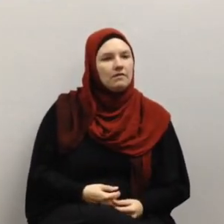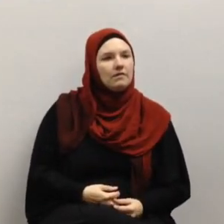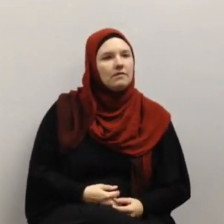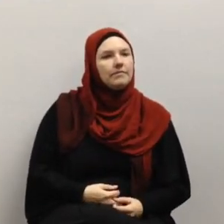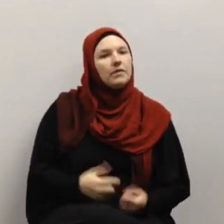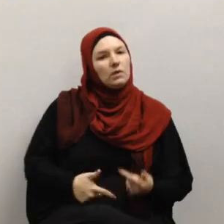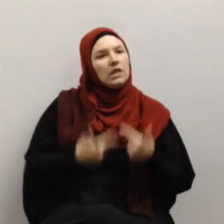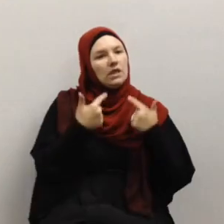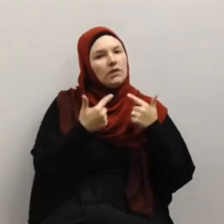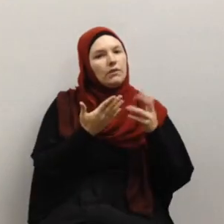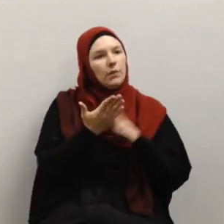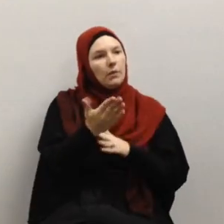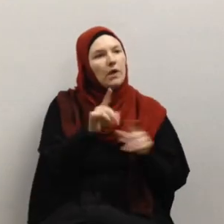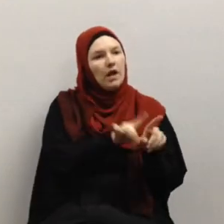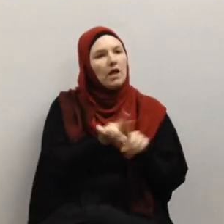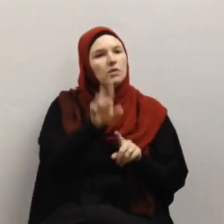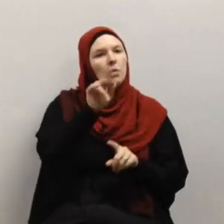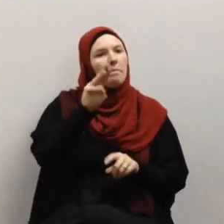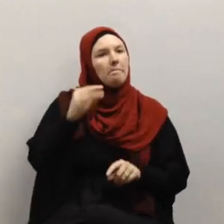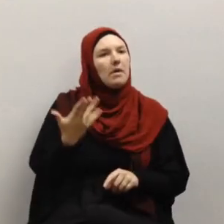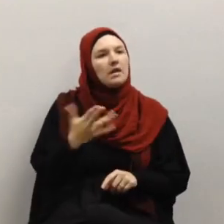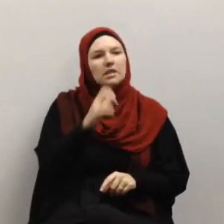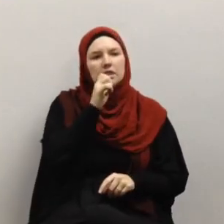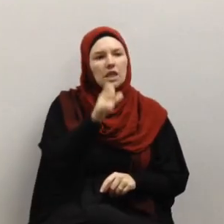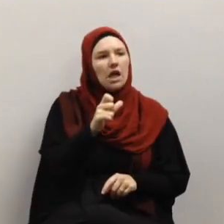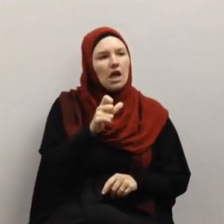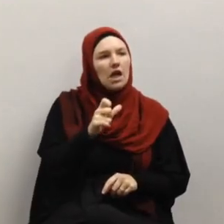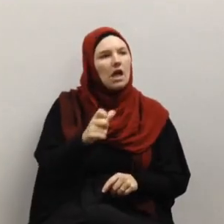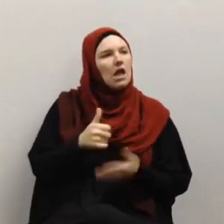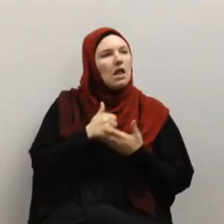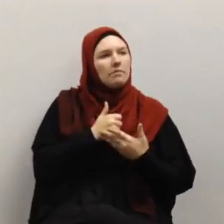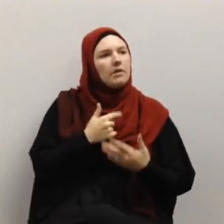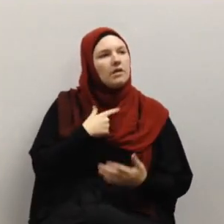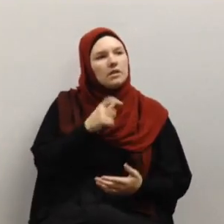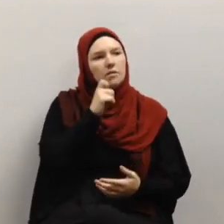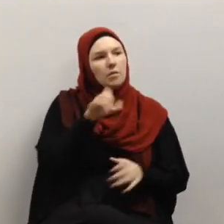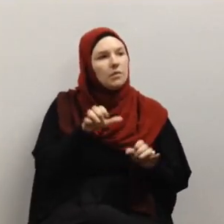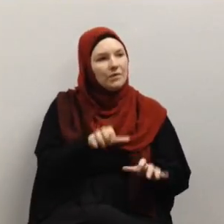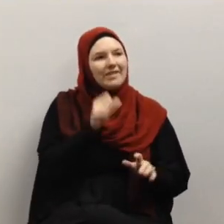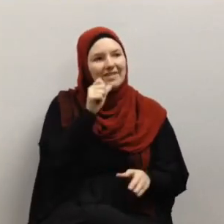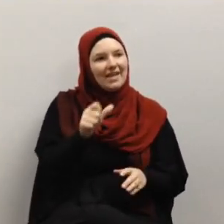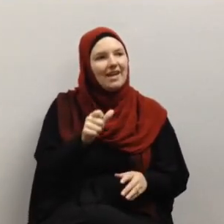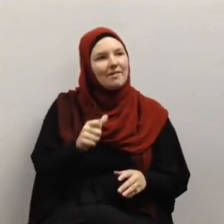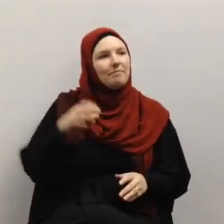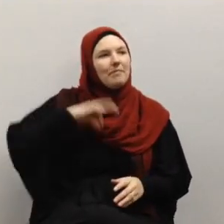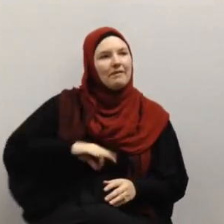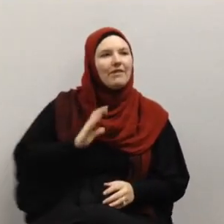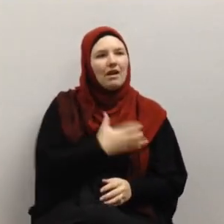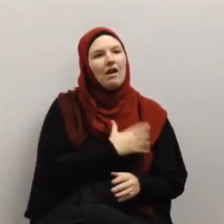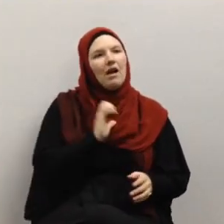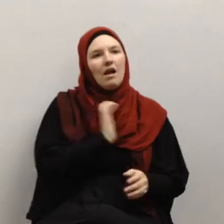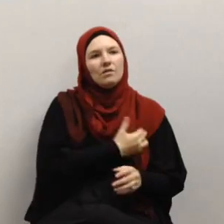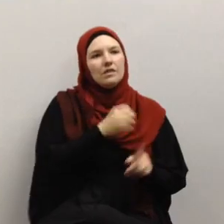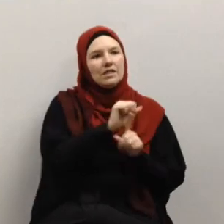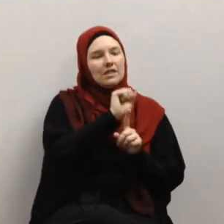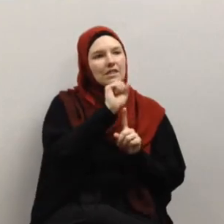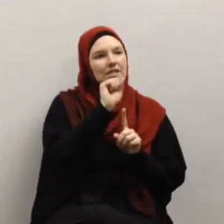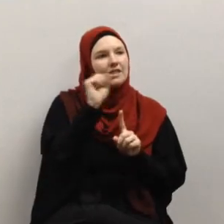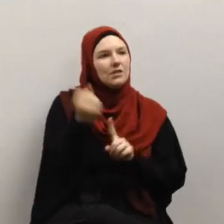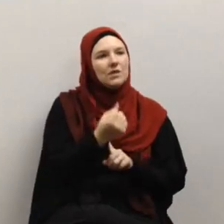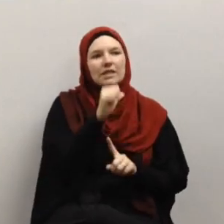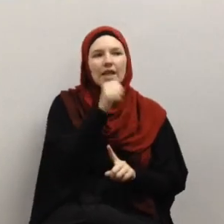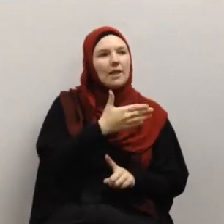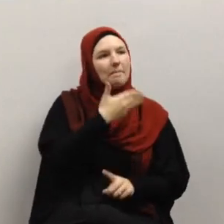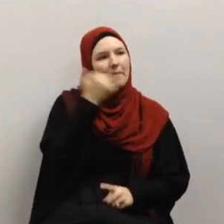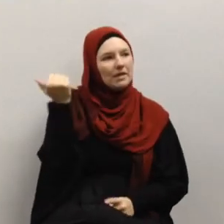ummah is not paying off. What we're doing is not paying off. Our situation is not in the best of